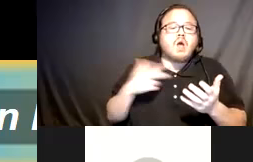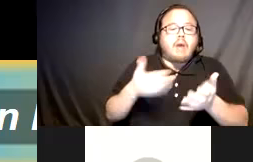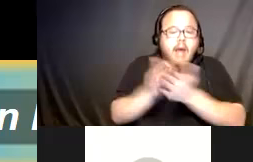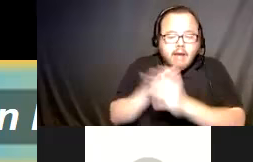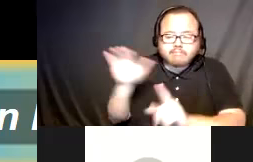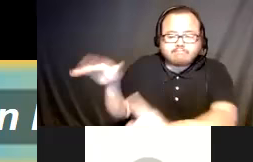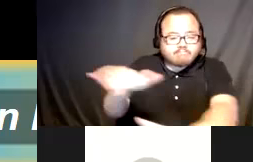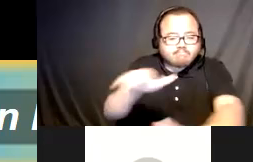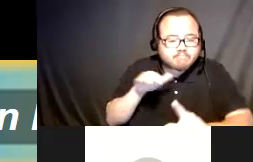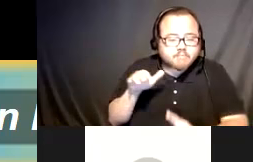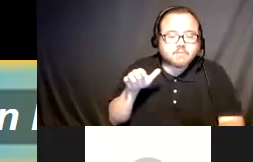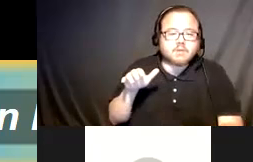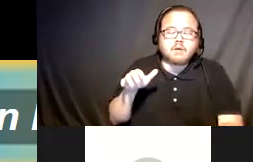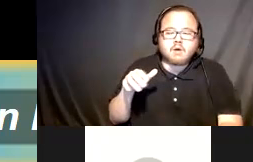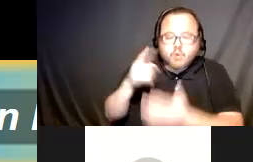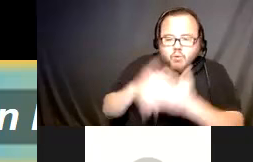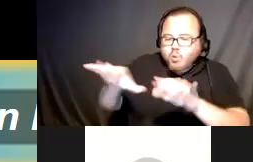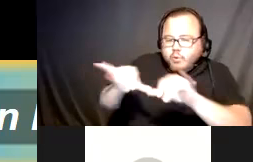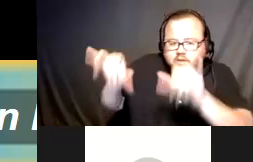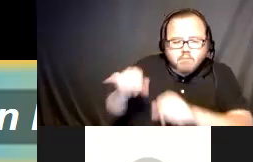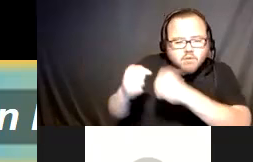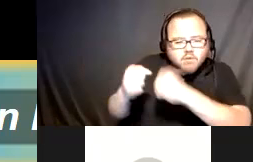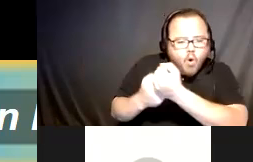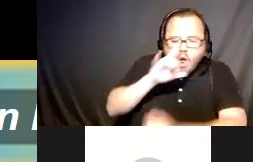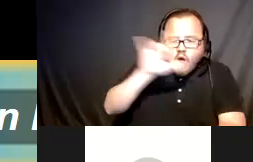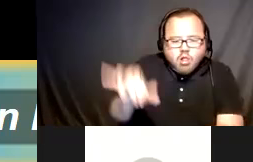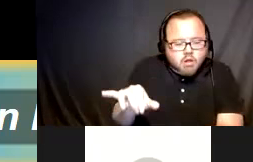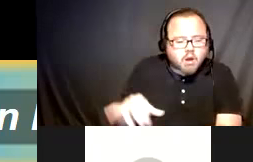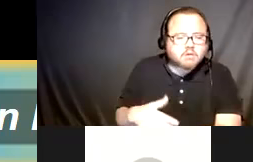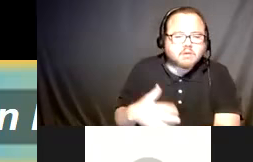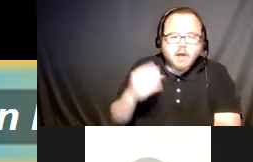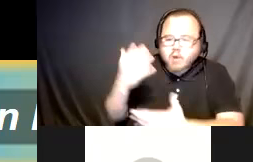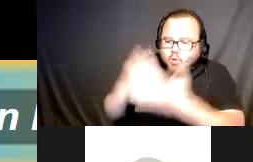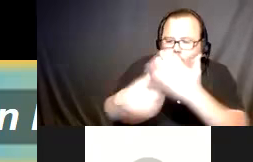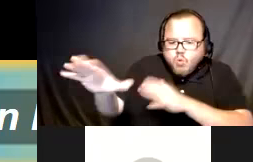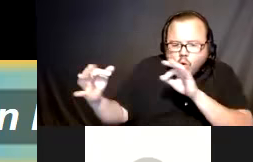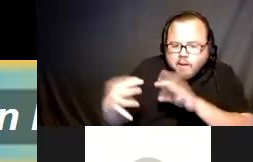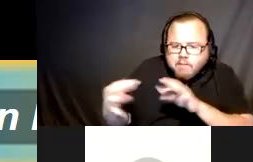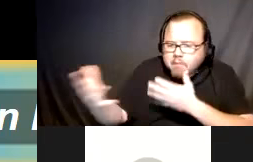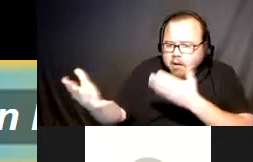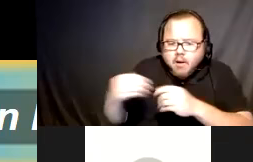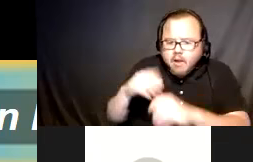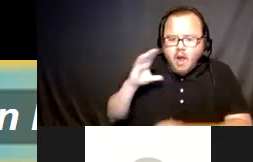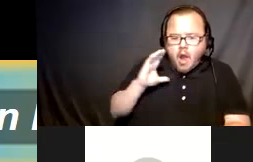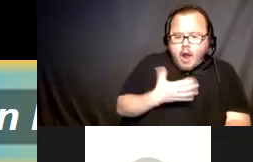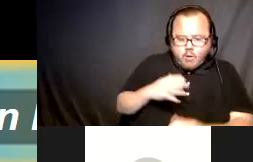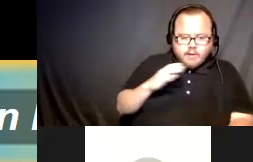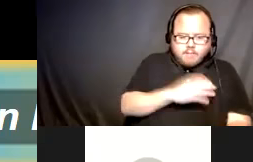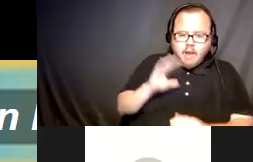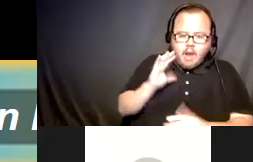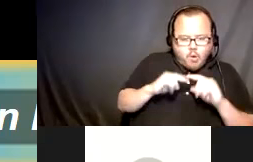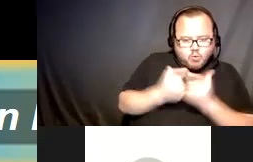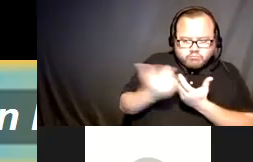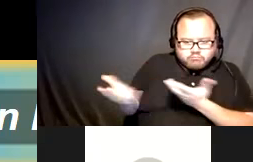them about their system of support, as well as seek their input in our committee and our groups and